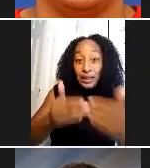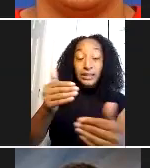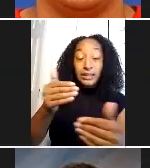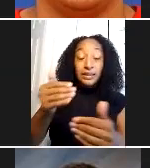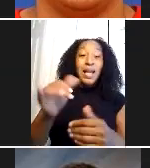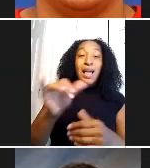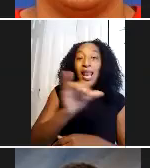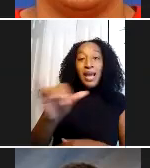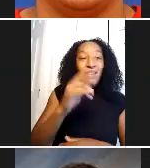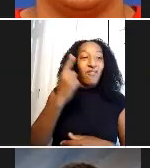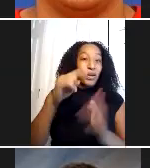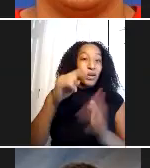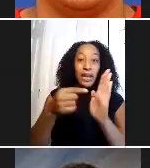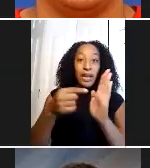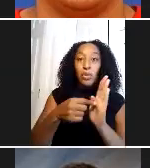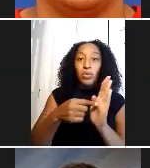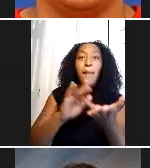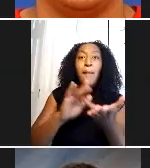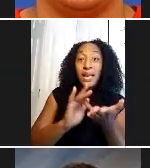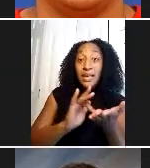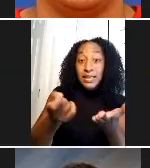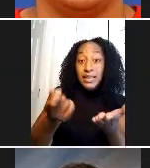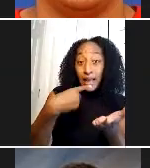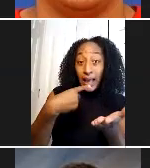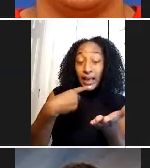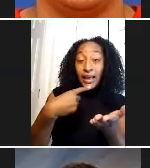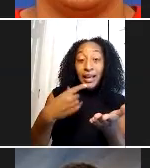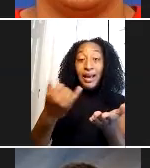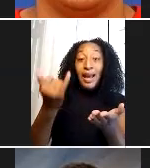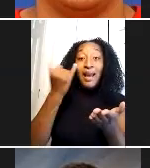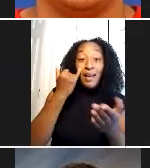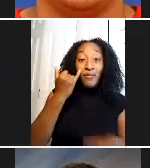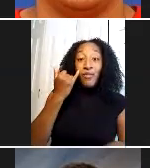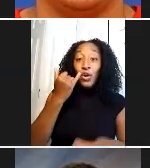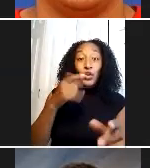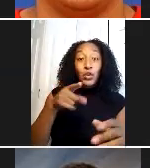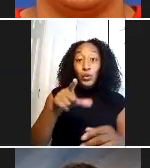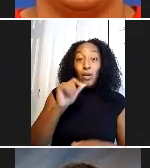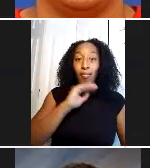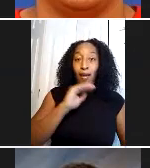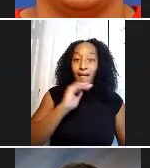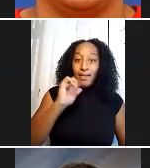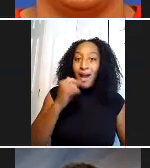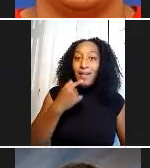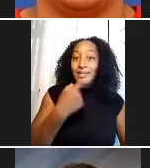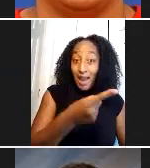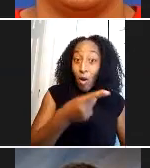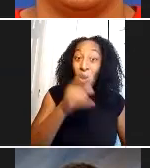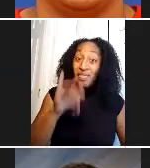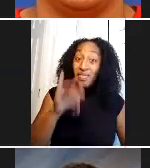some terrible results, terrible health consequences as a result, call this lawyer's